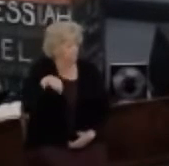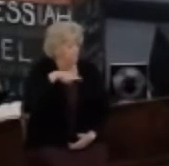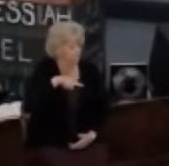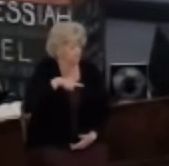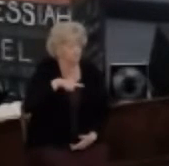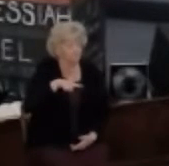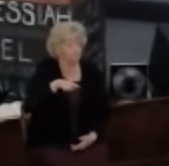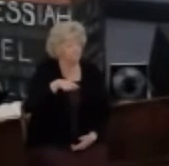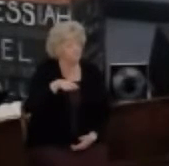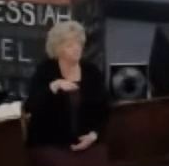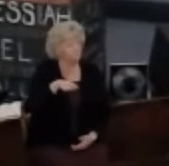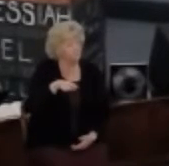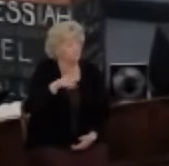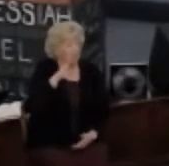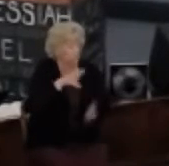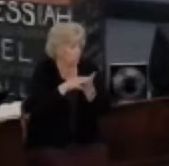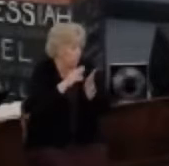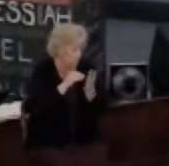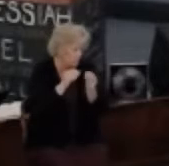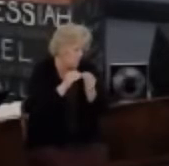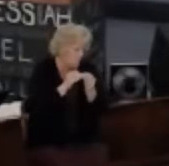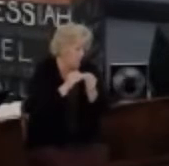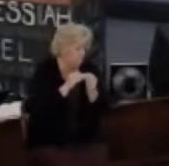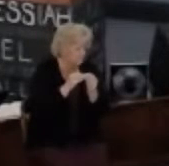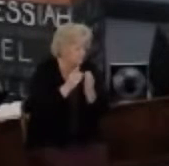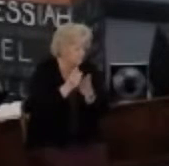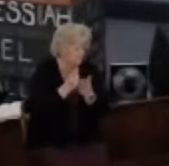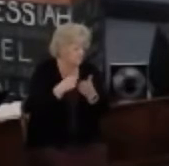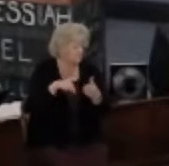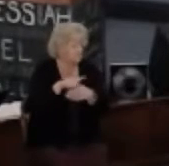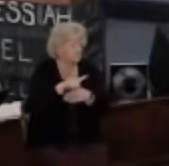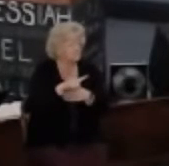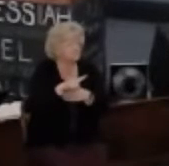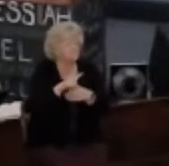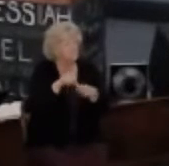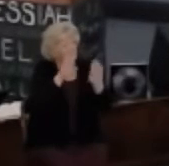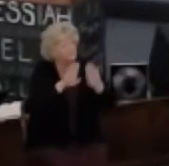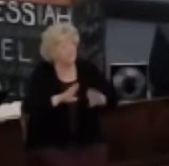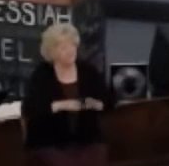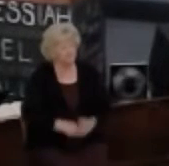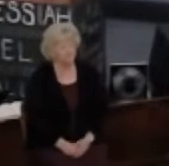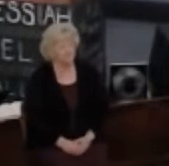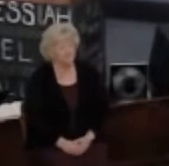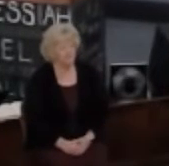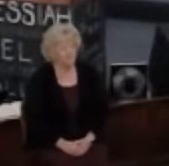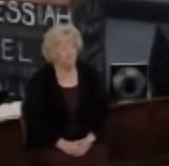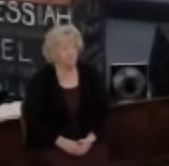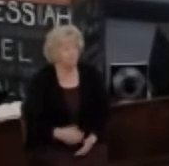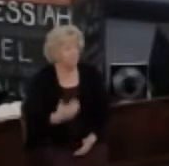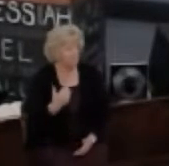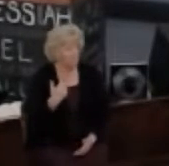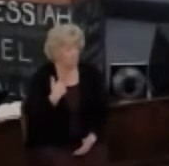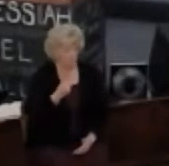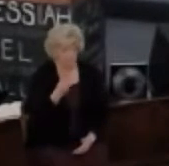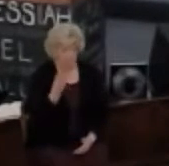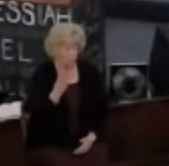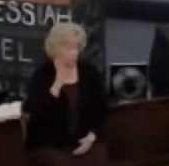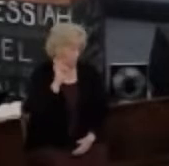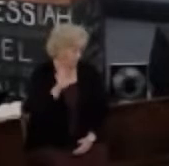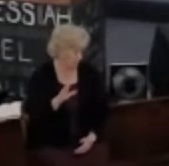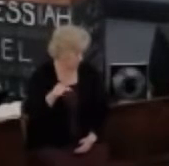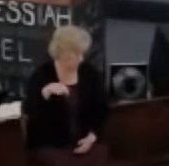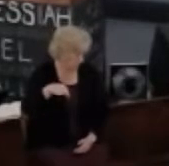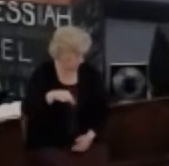that is, you're going to learn more about it, especially next Sunday. We have several pastors